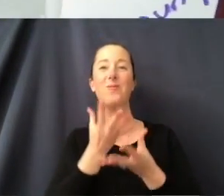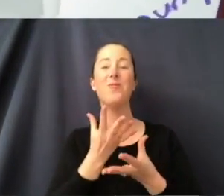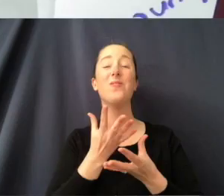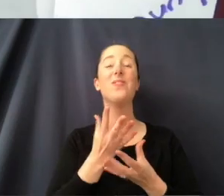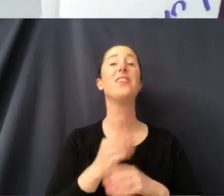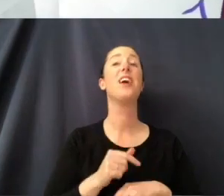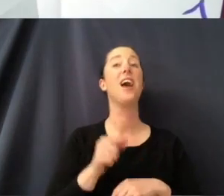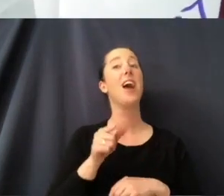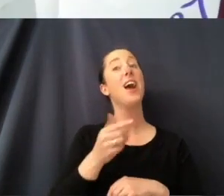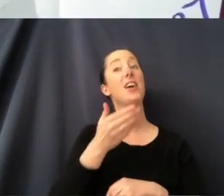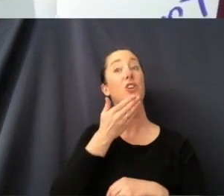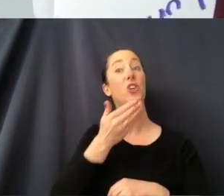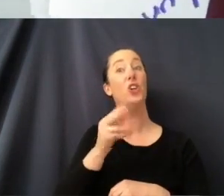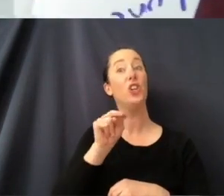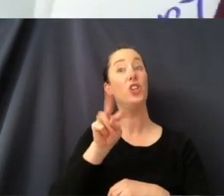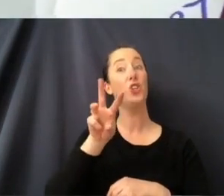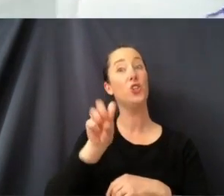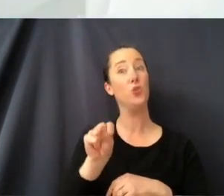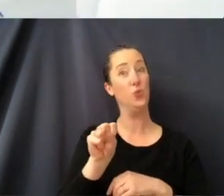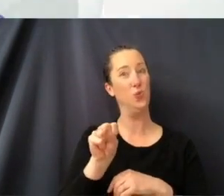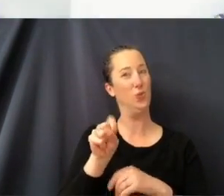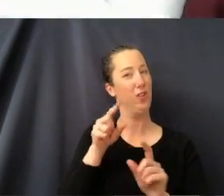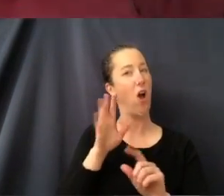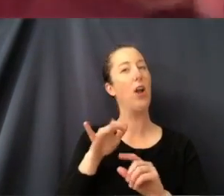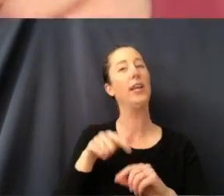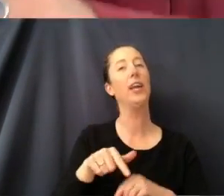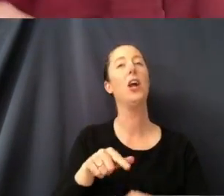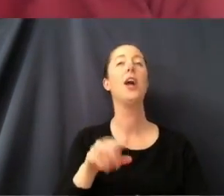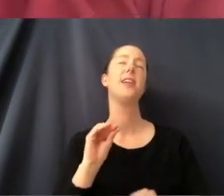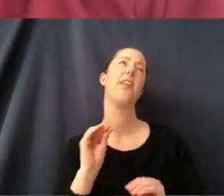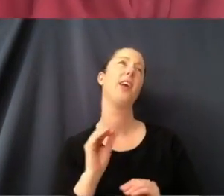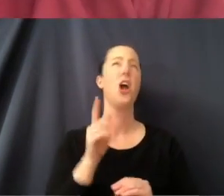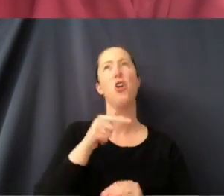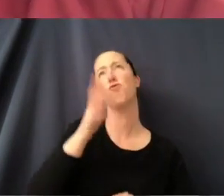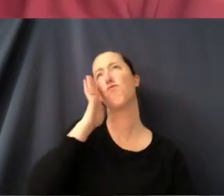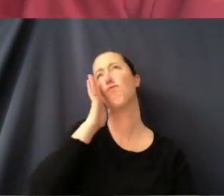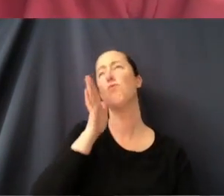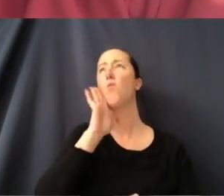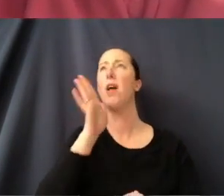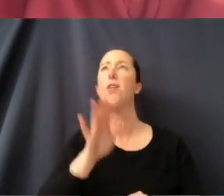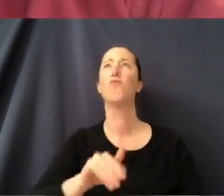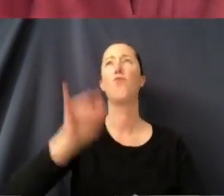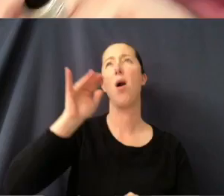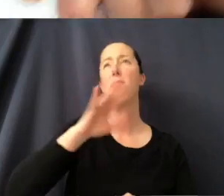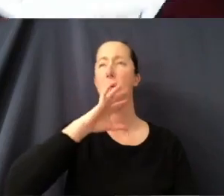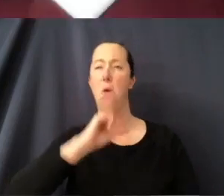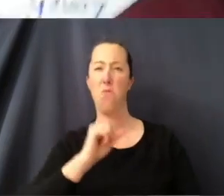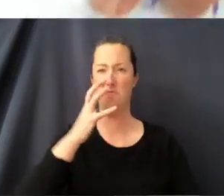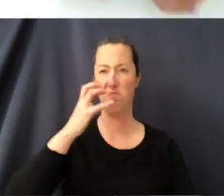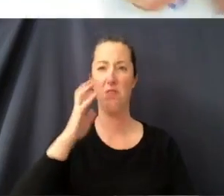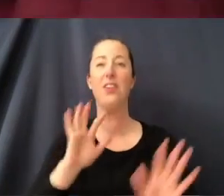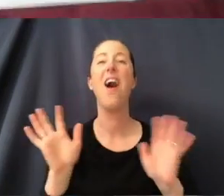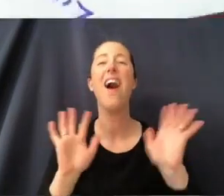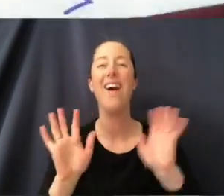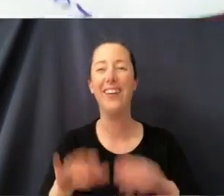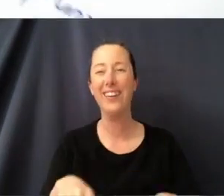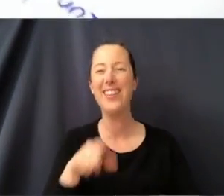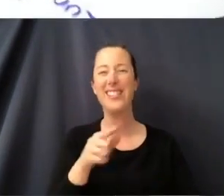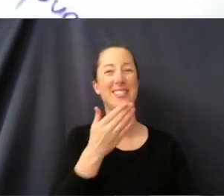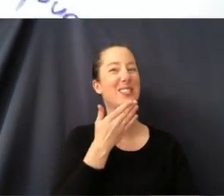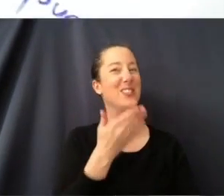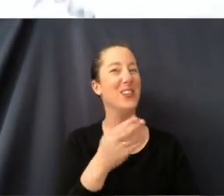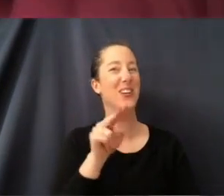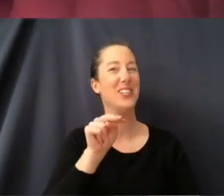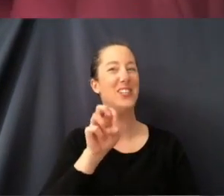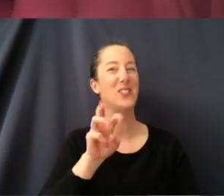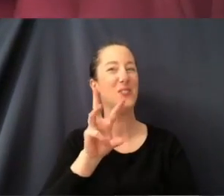good news fortune teller, like a good fortune teller. There's nothing silly in here like you're going to grow up to be older and like they used to have. This one's a good news